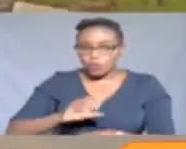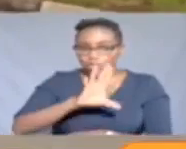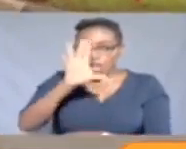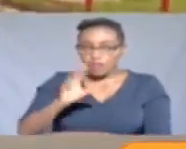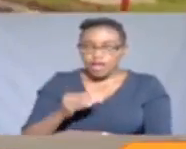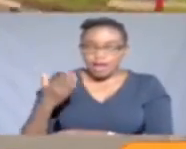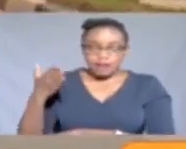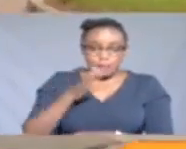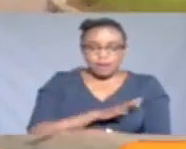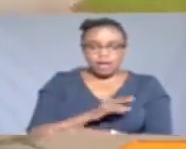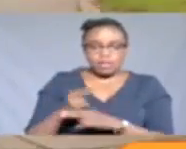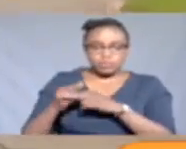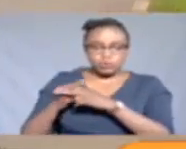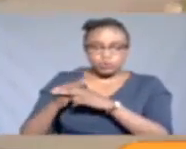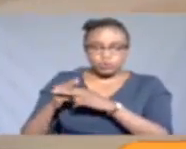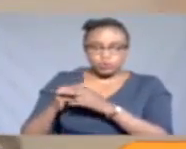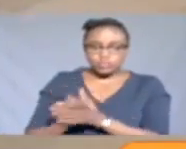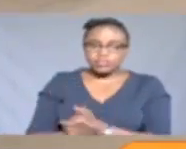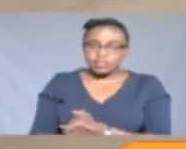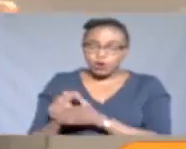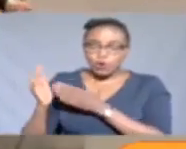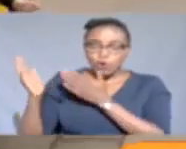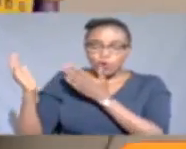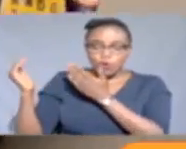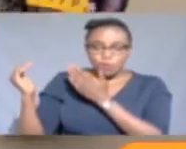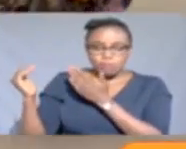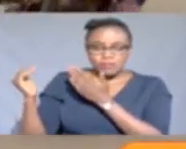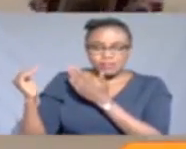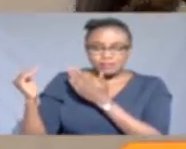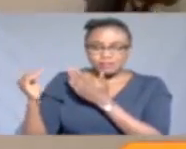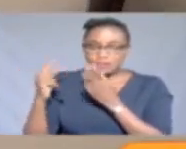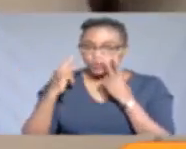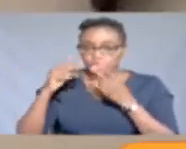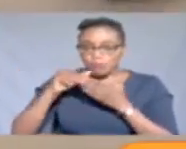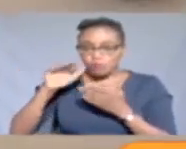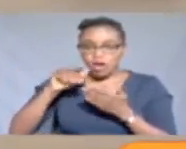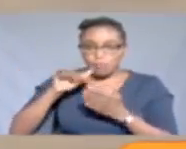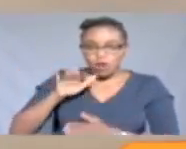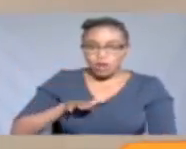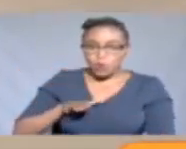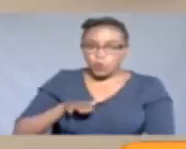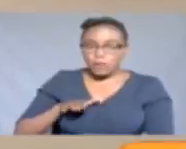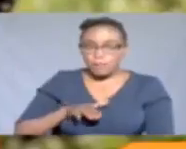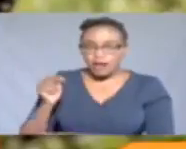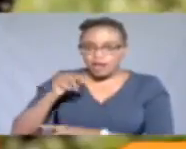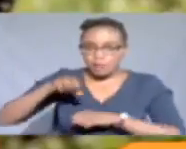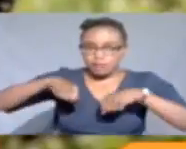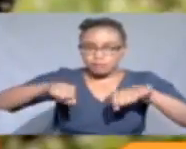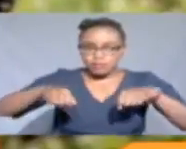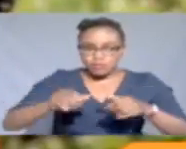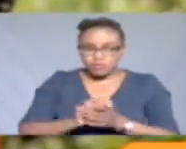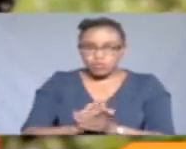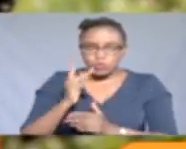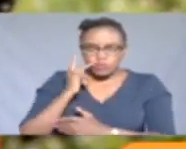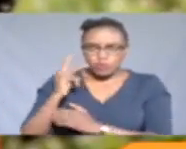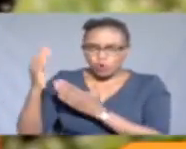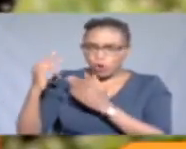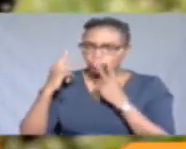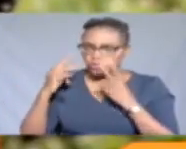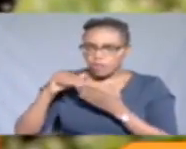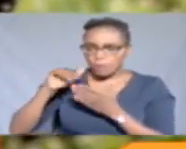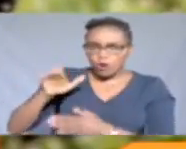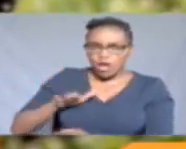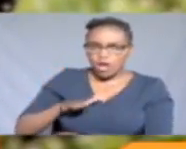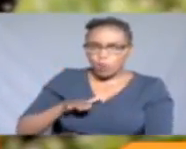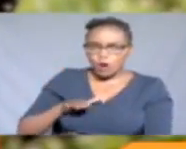and back very soon. We hope to see more women ride. We hope to see more